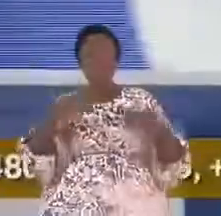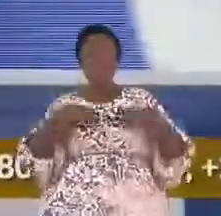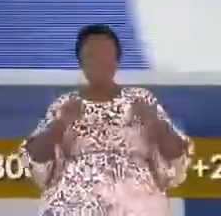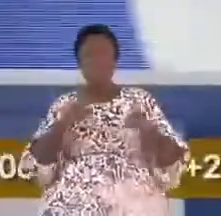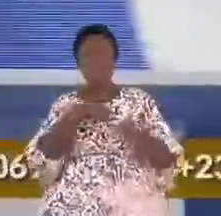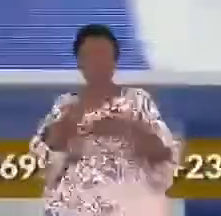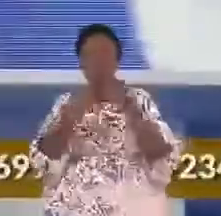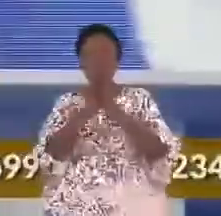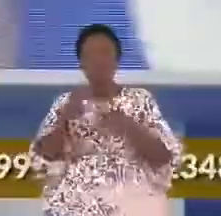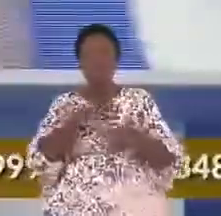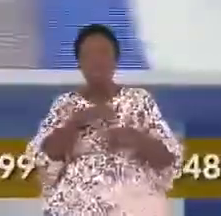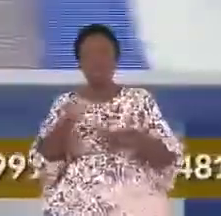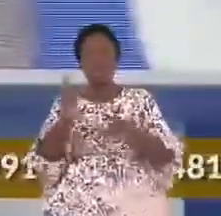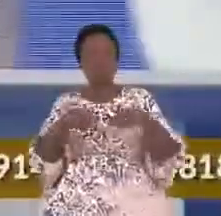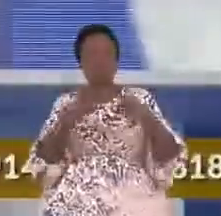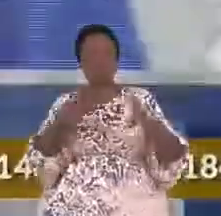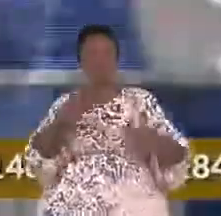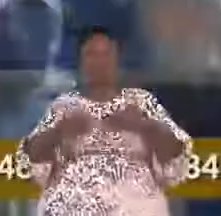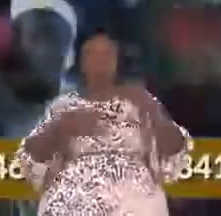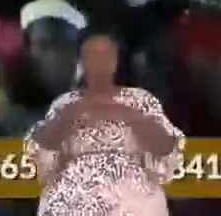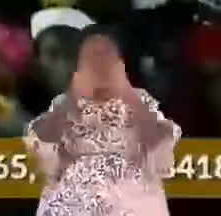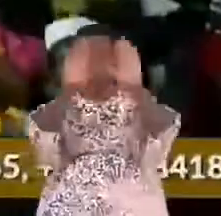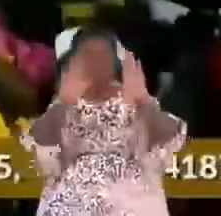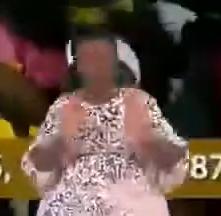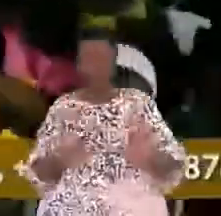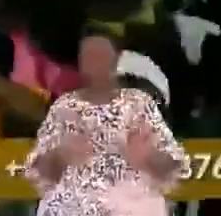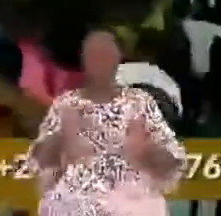rejoice in your miracle it has come to